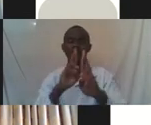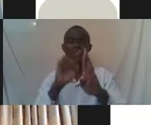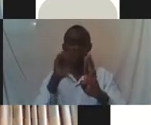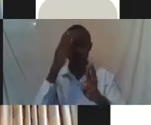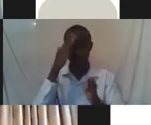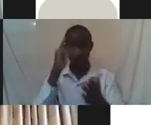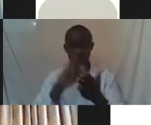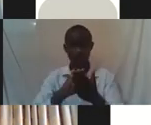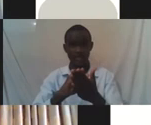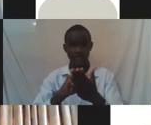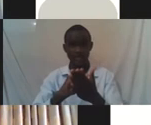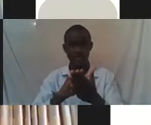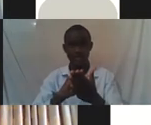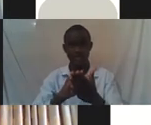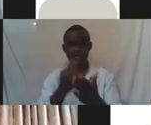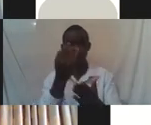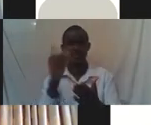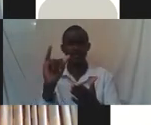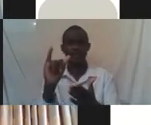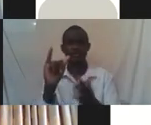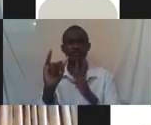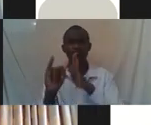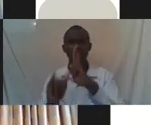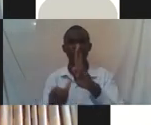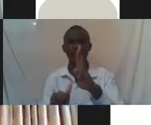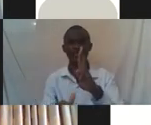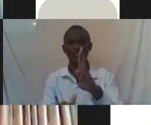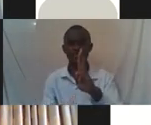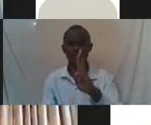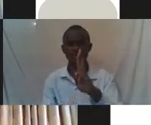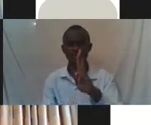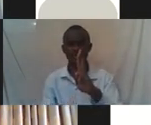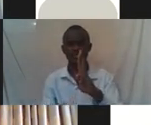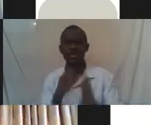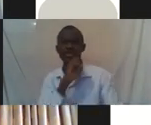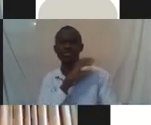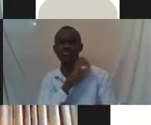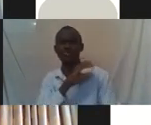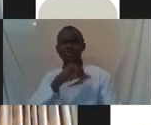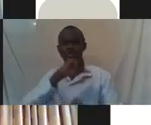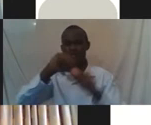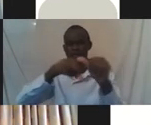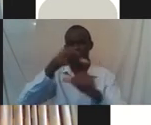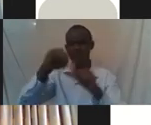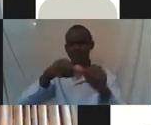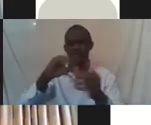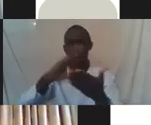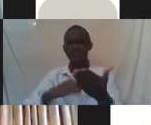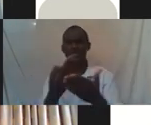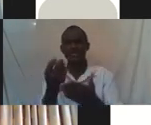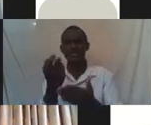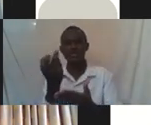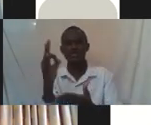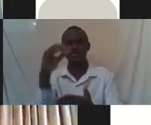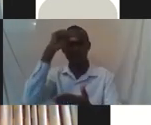that they are complaining about the failure of government to